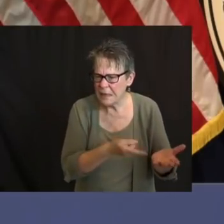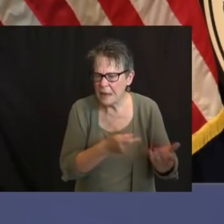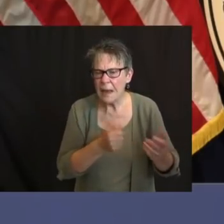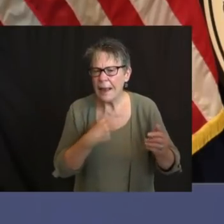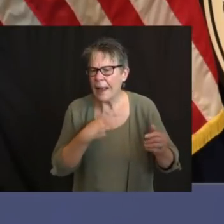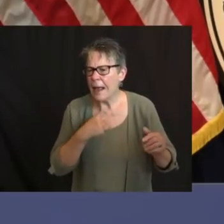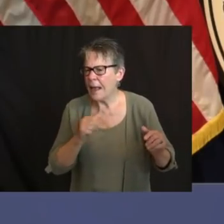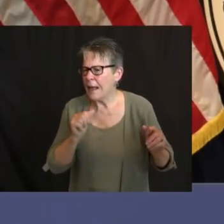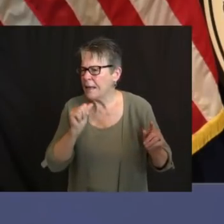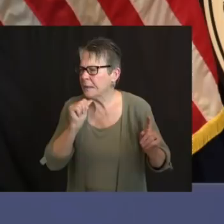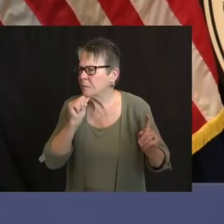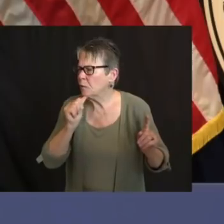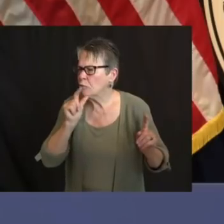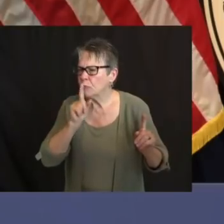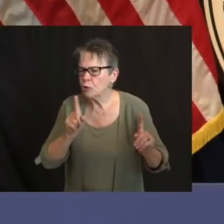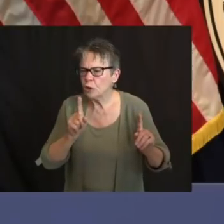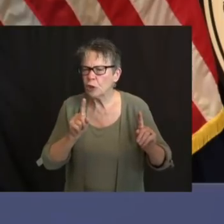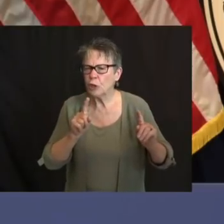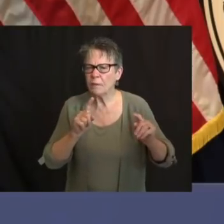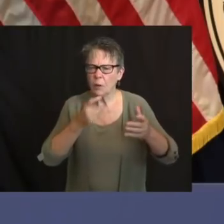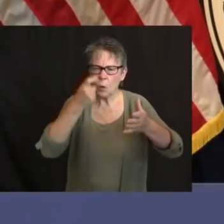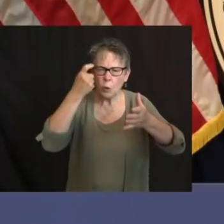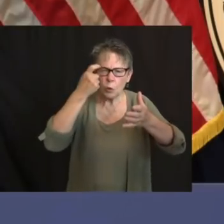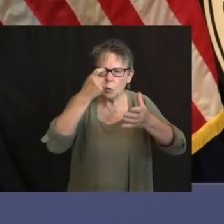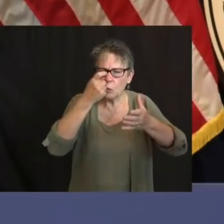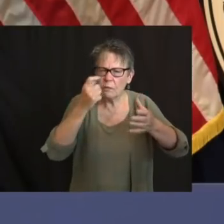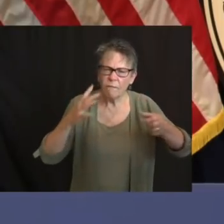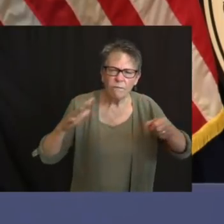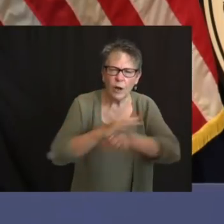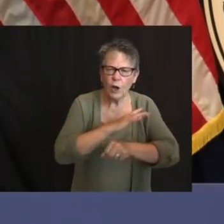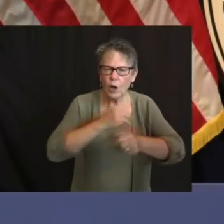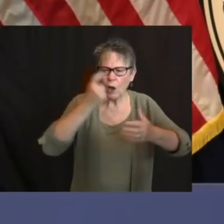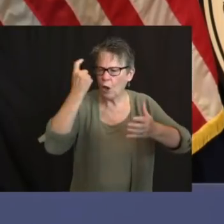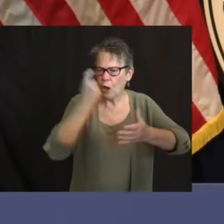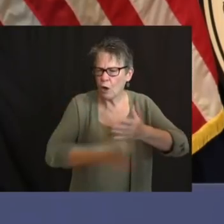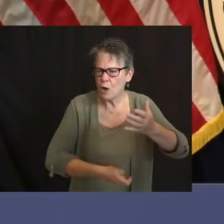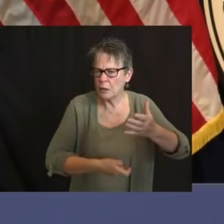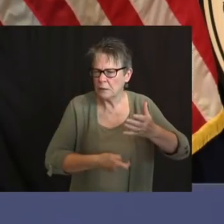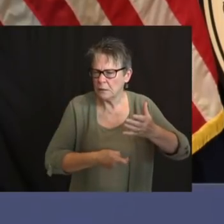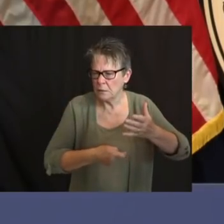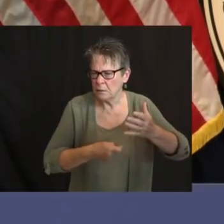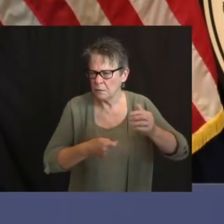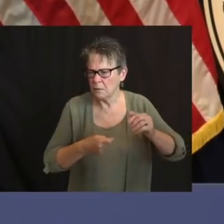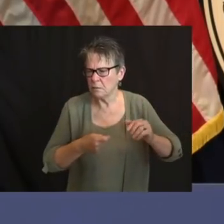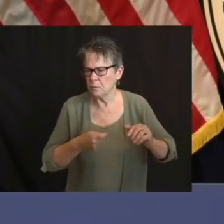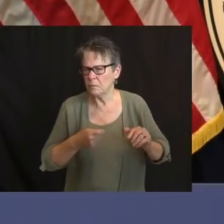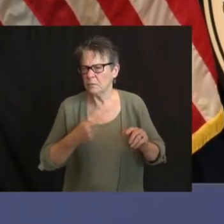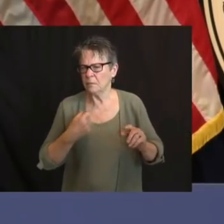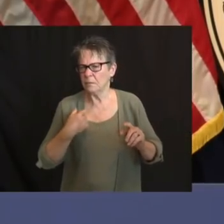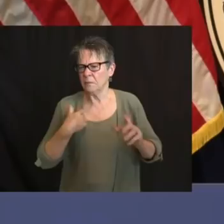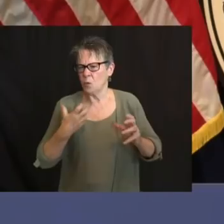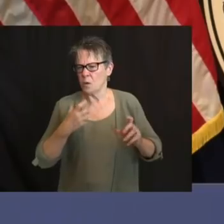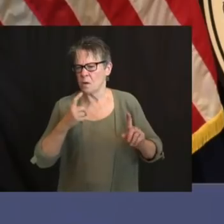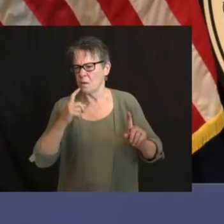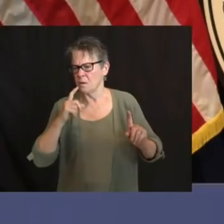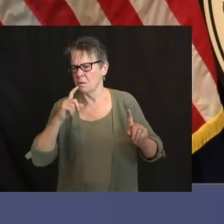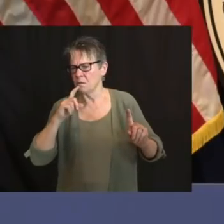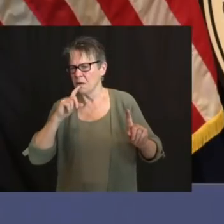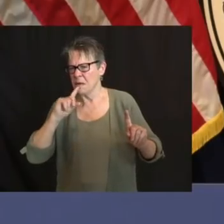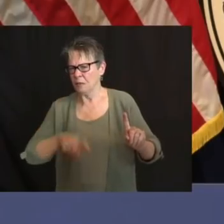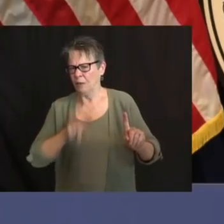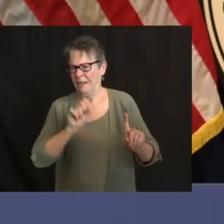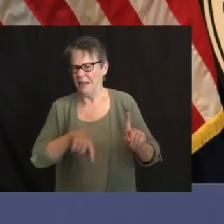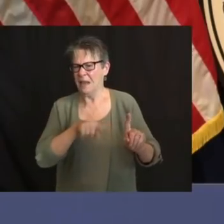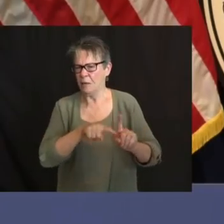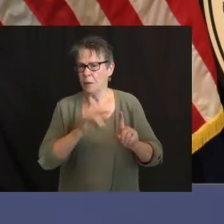like ComCare for many reasons, including the fact that New York and Philly are using it as well, because